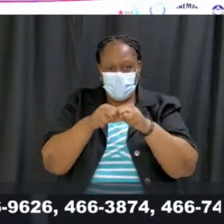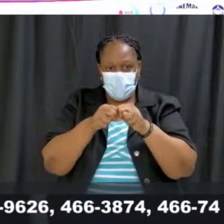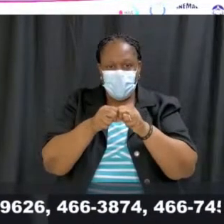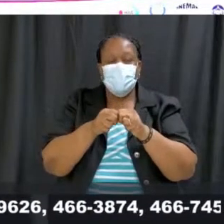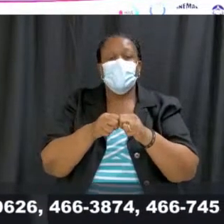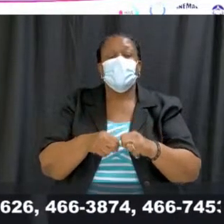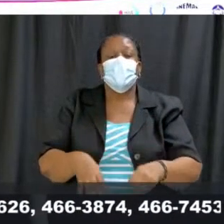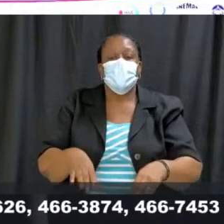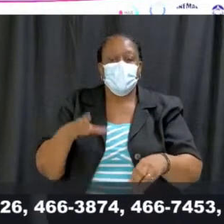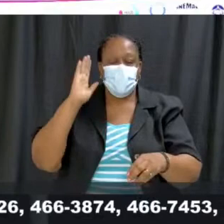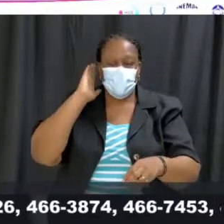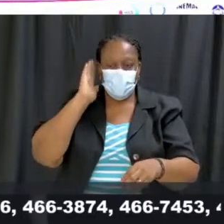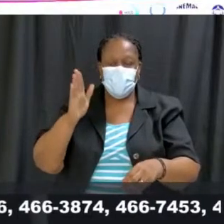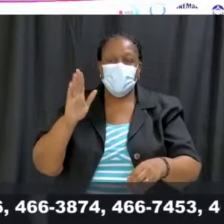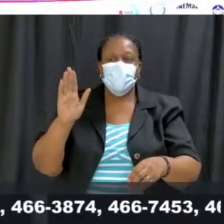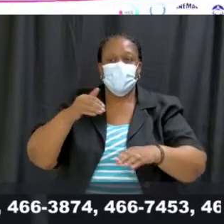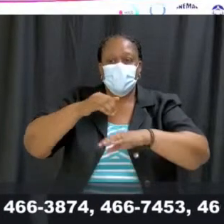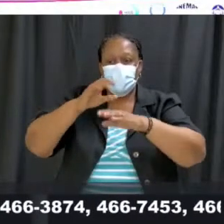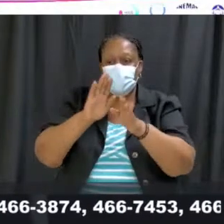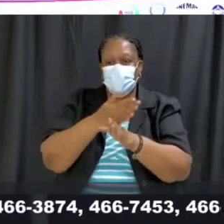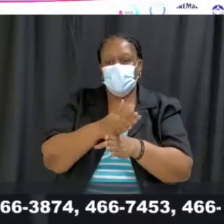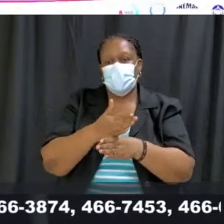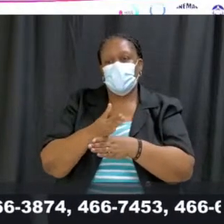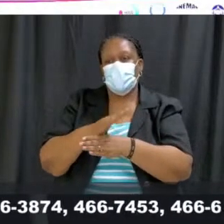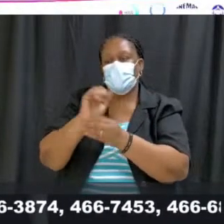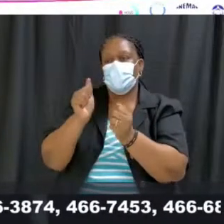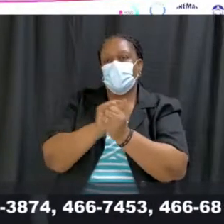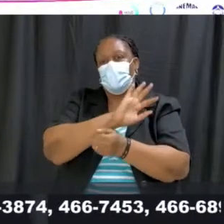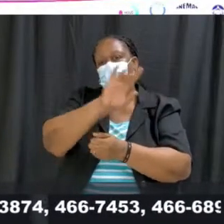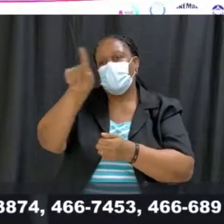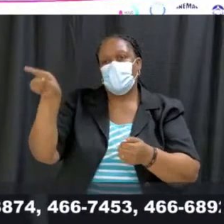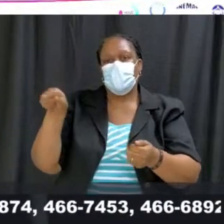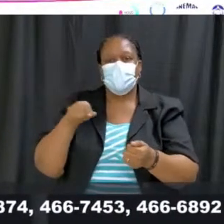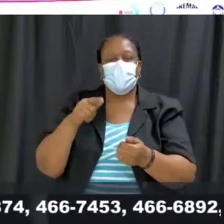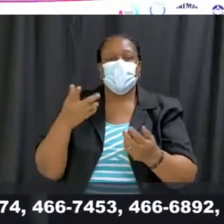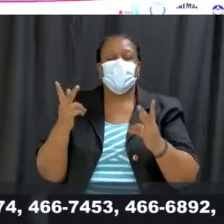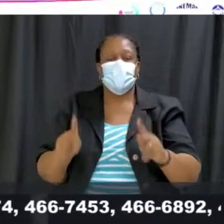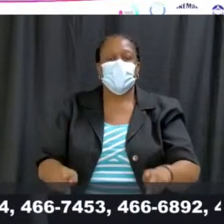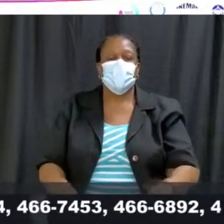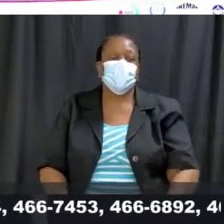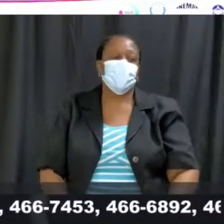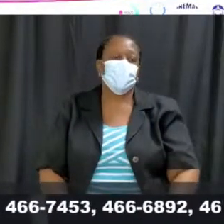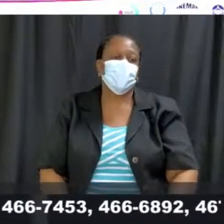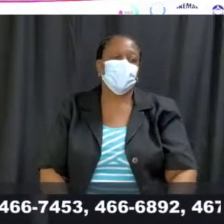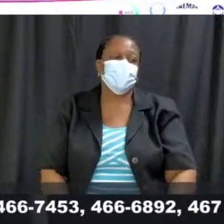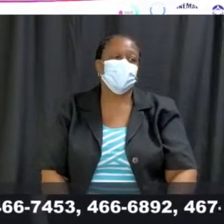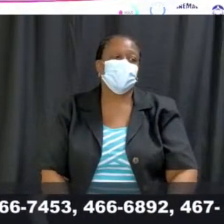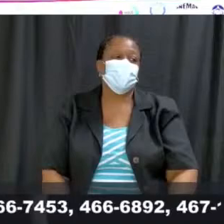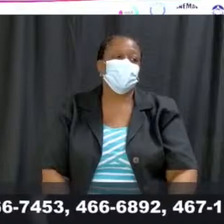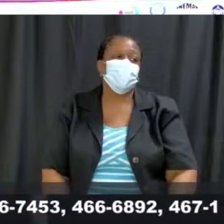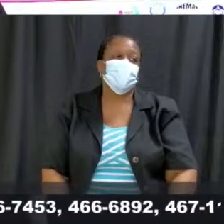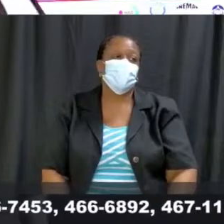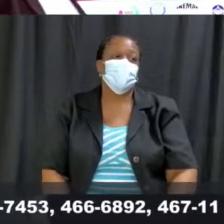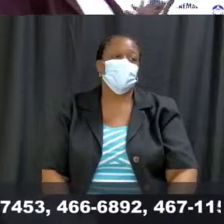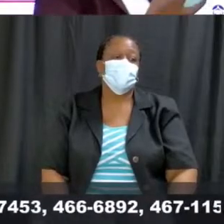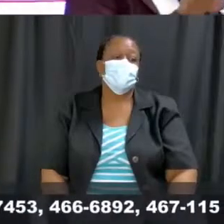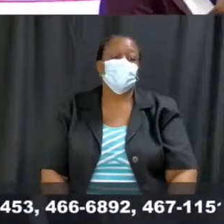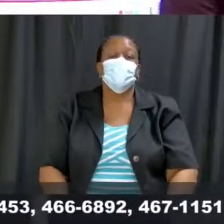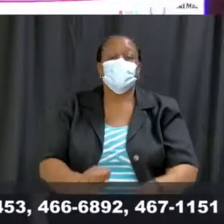and how it would be accessed, then we'll be able to give that information to the general public. Thank you.